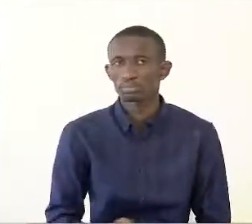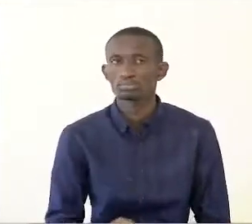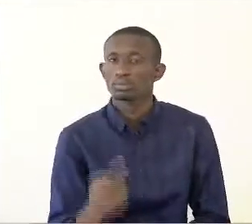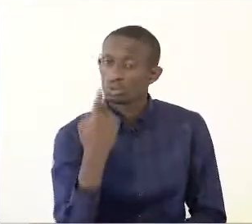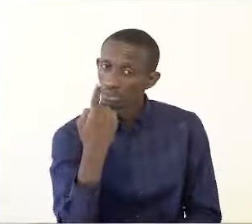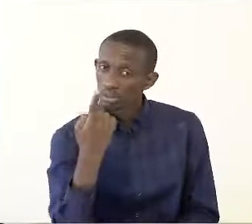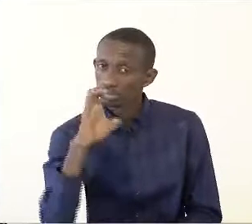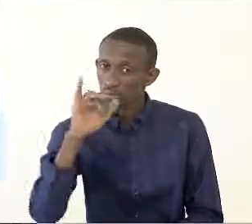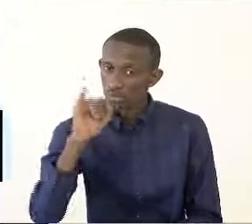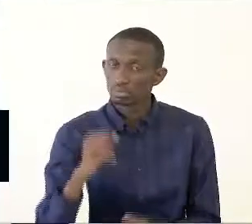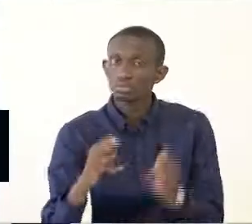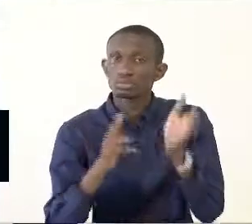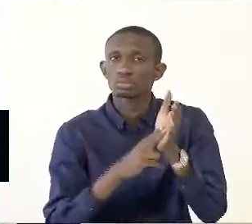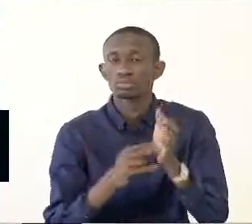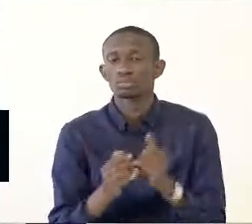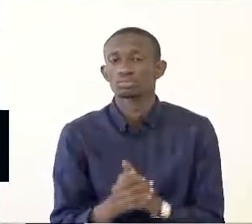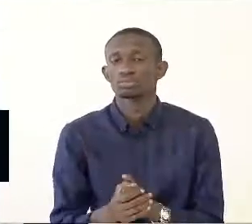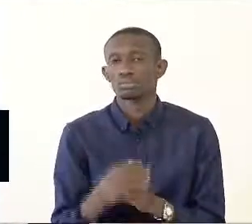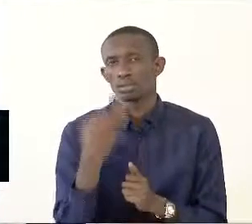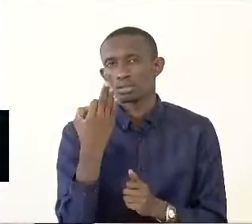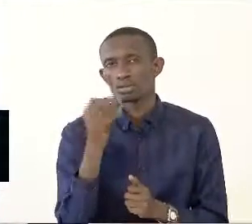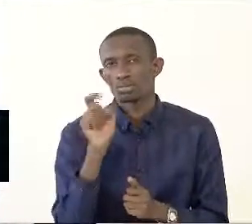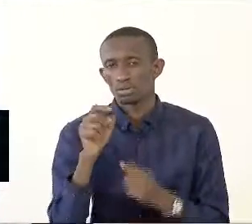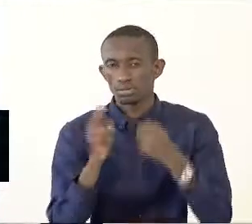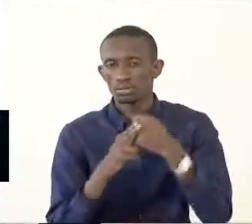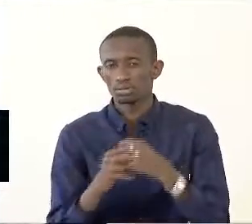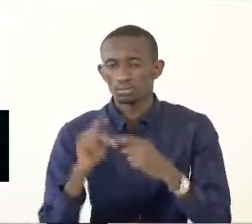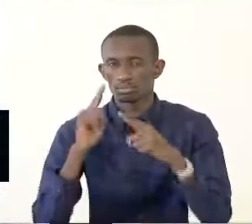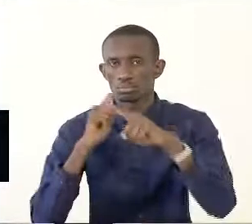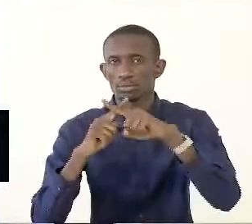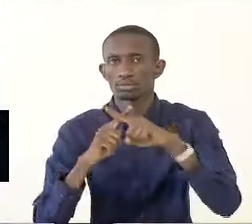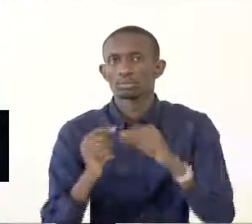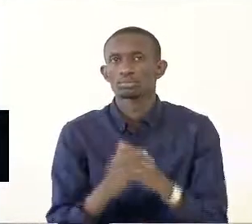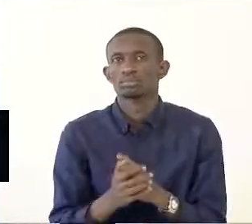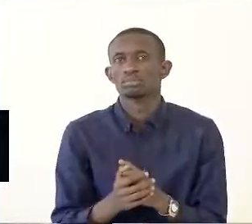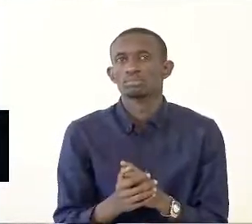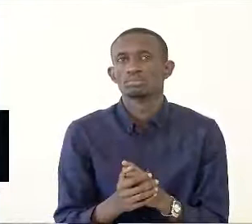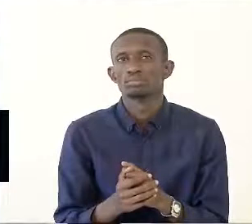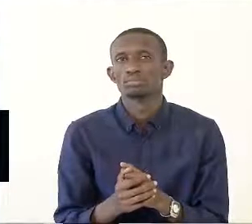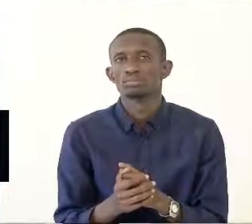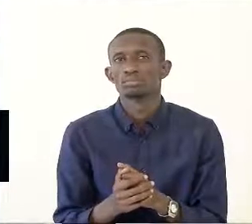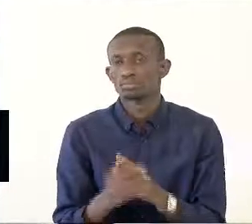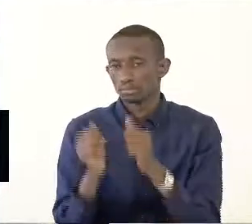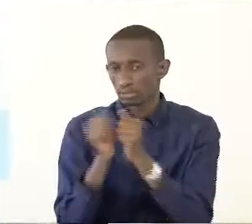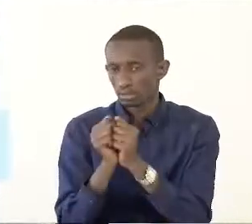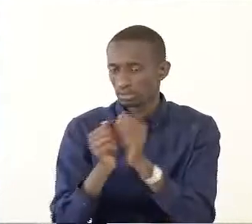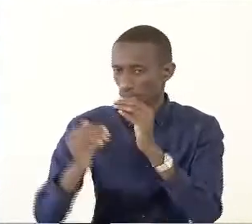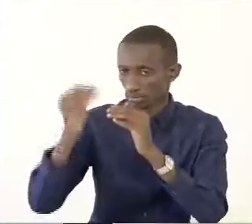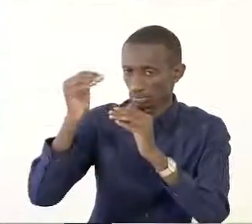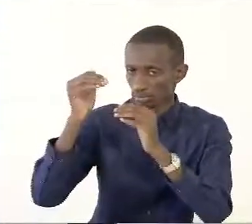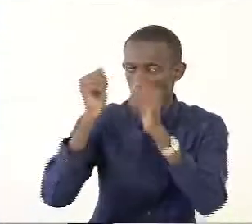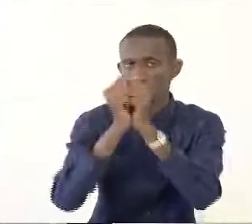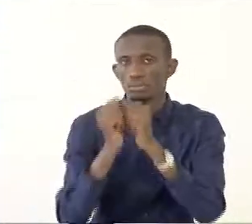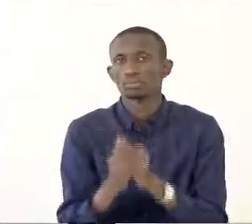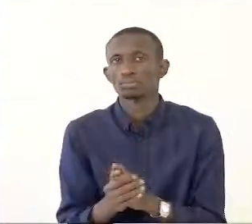curie equals to 3.7 times 10 power 10 here, and this